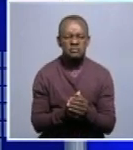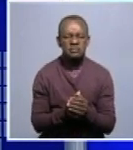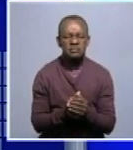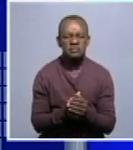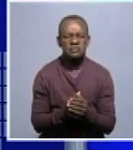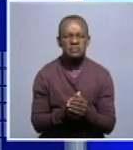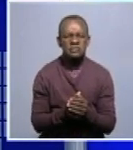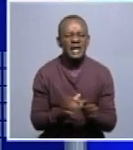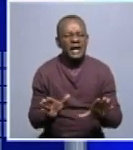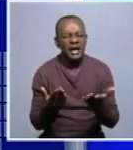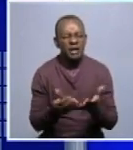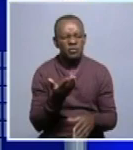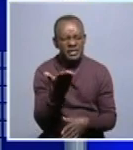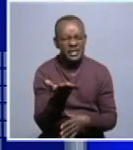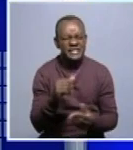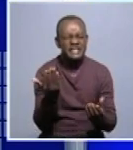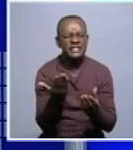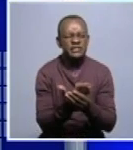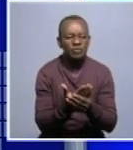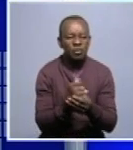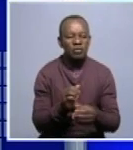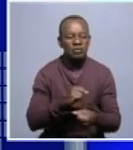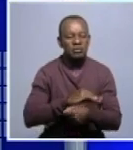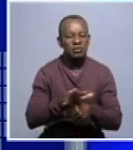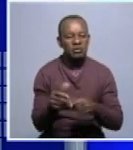a virus such as COVID-19 to develop?